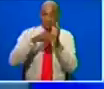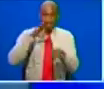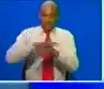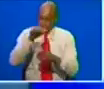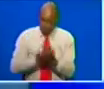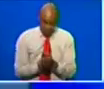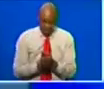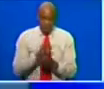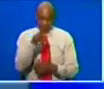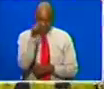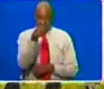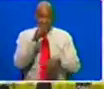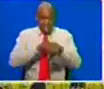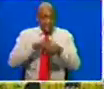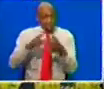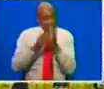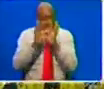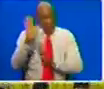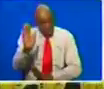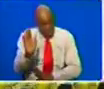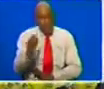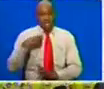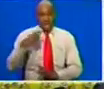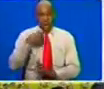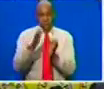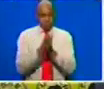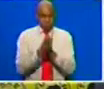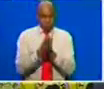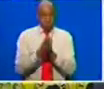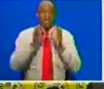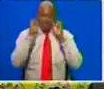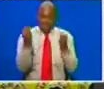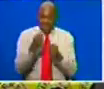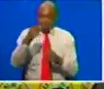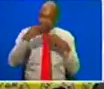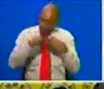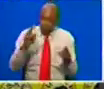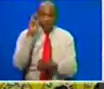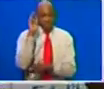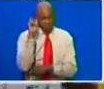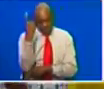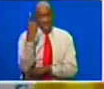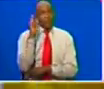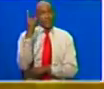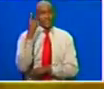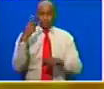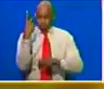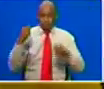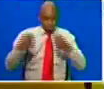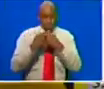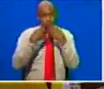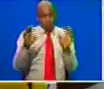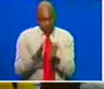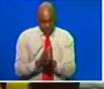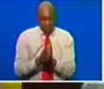After a slow start to the campaign this season, in which the defending Kenya Premier League champions lost their first two opening matches, the Brewers took maximum